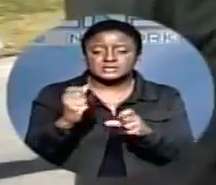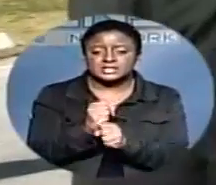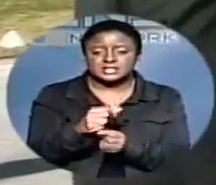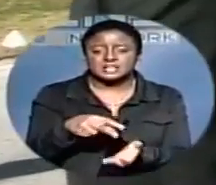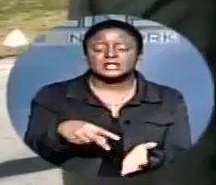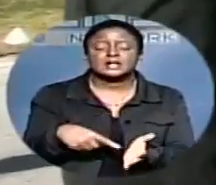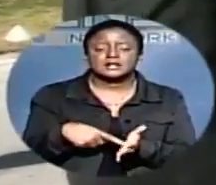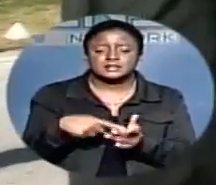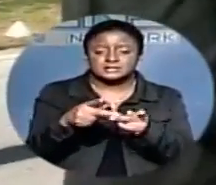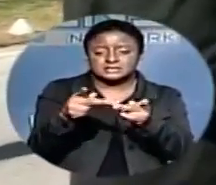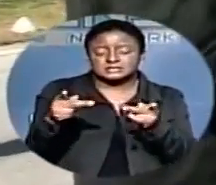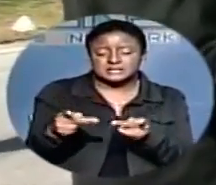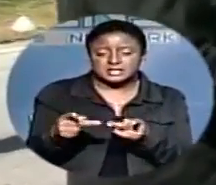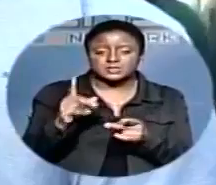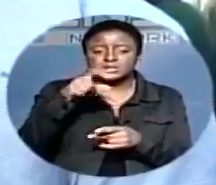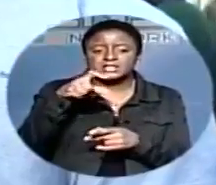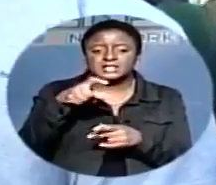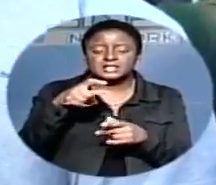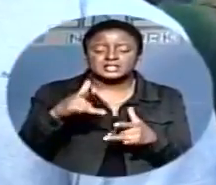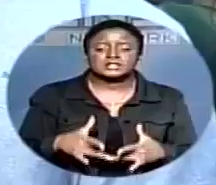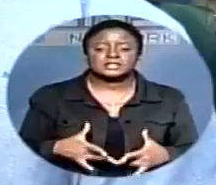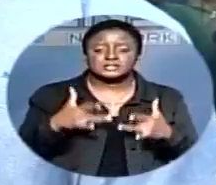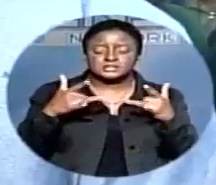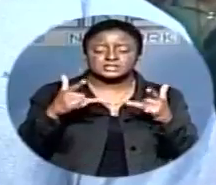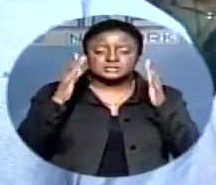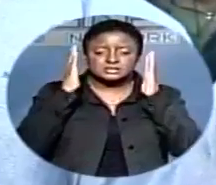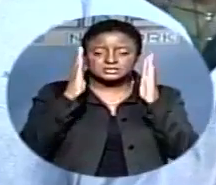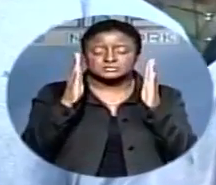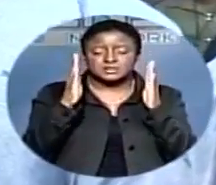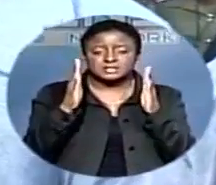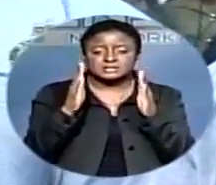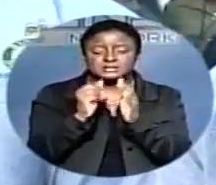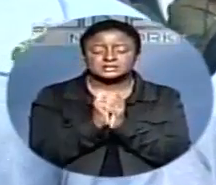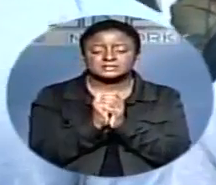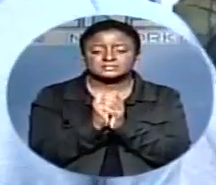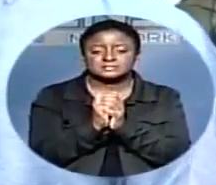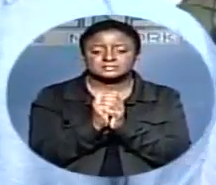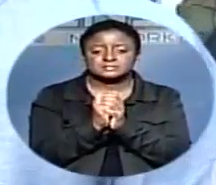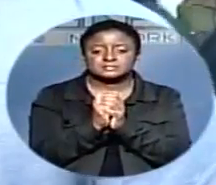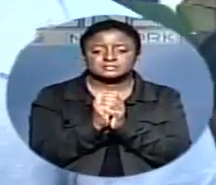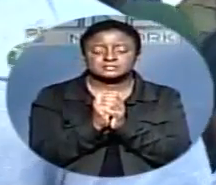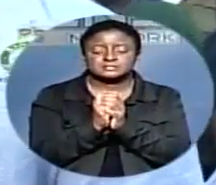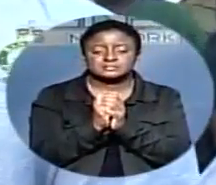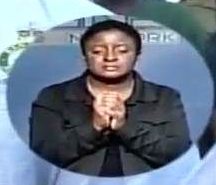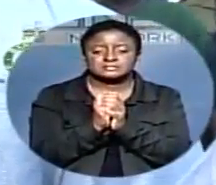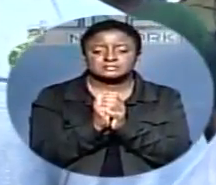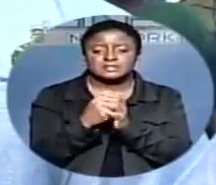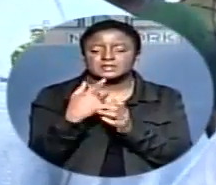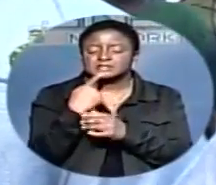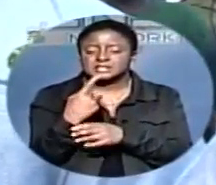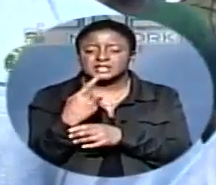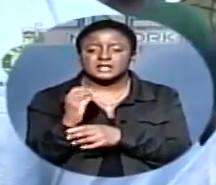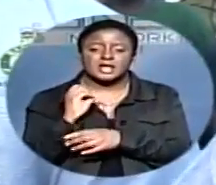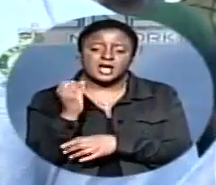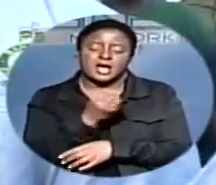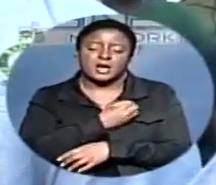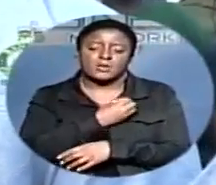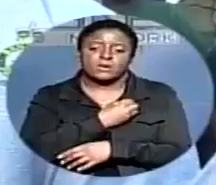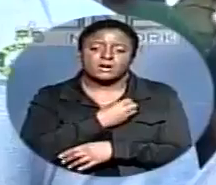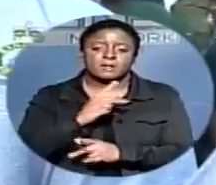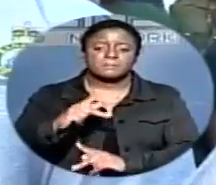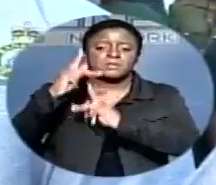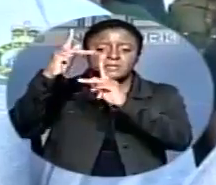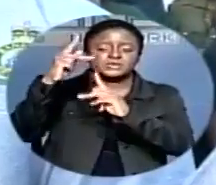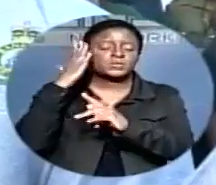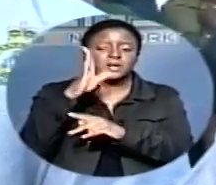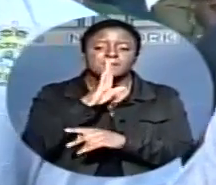addressed. The prison officers was told by the minister that our promotions would be in 2 weeks. Today makes the